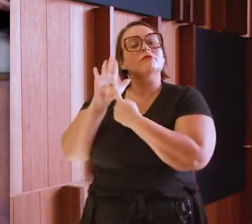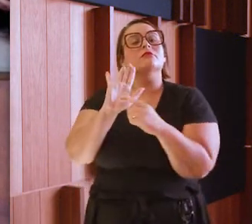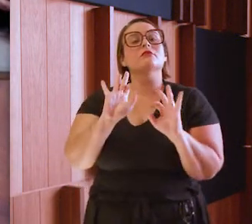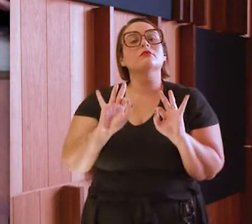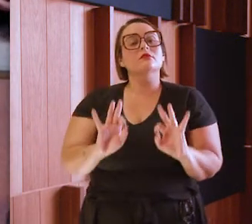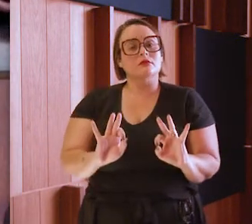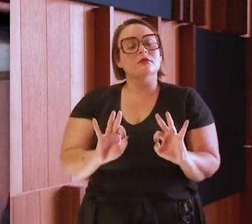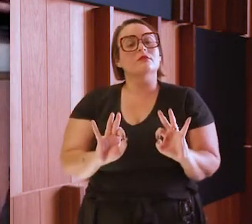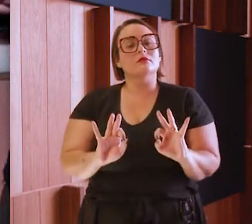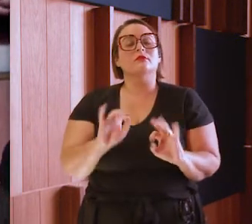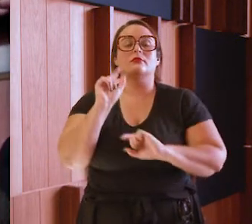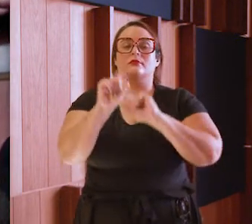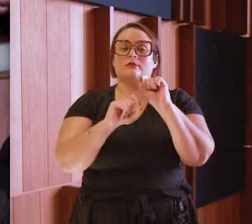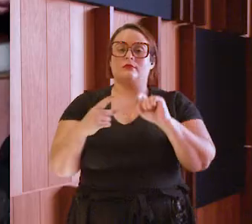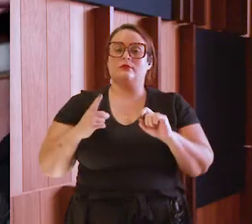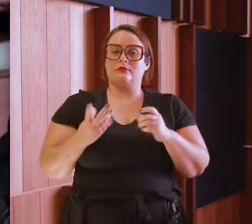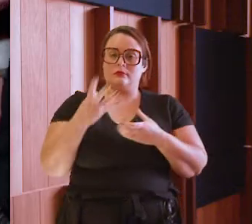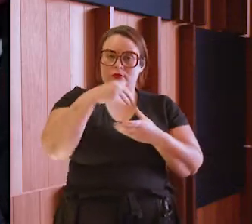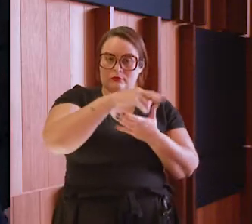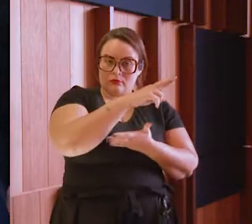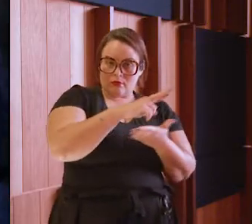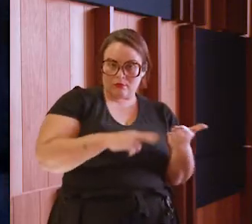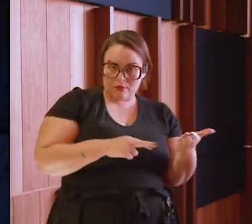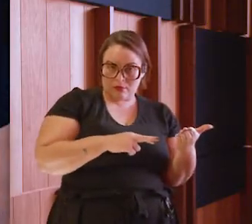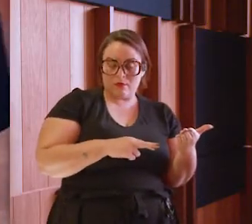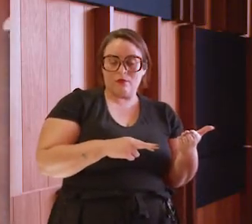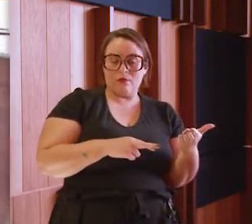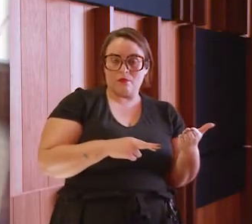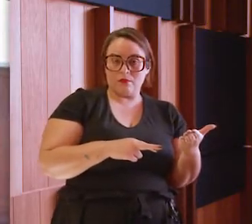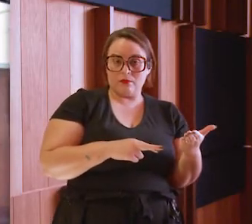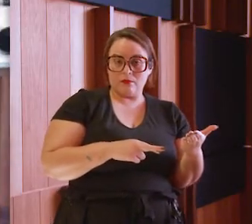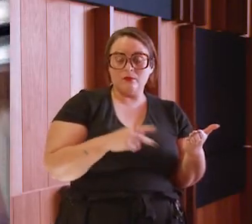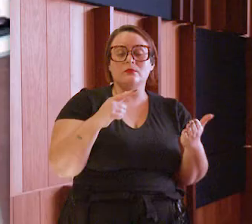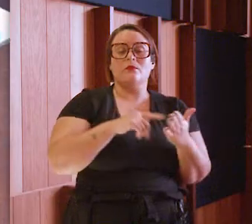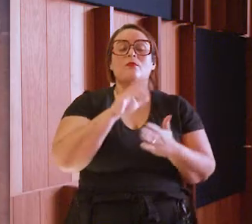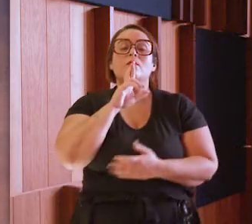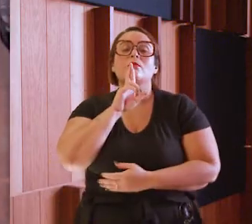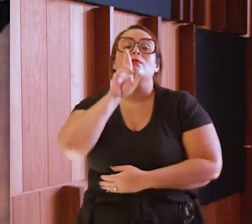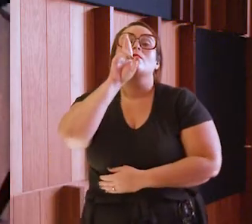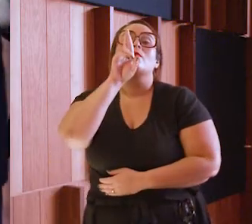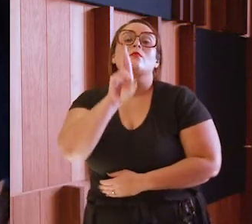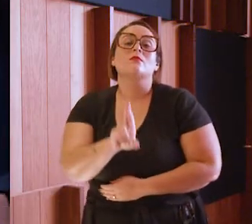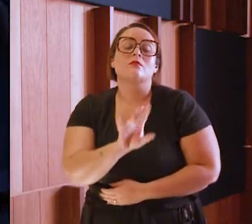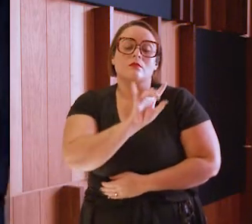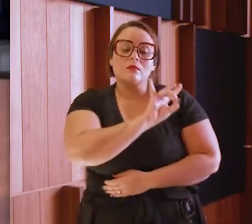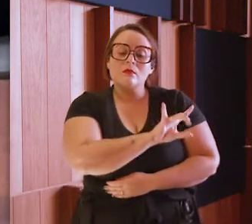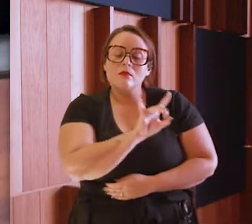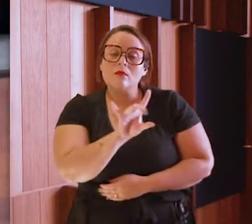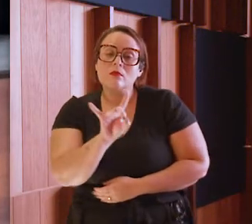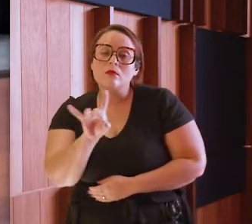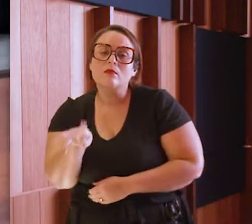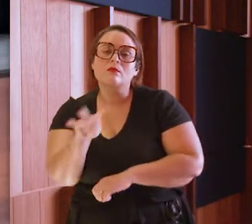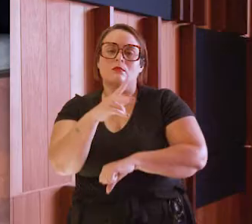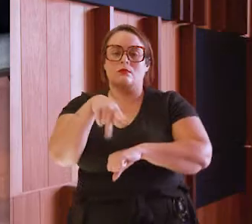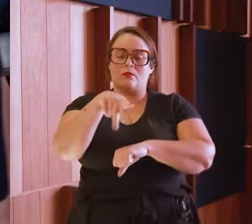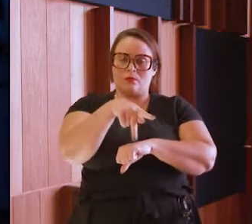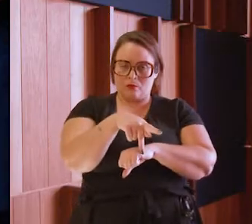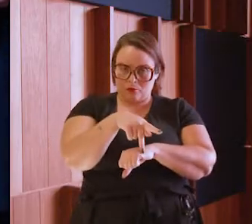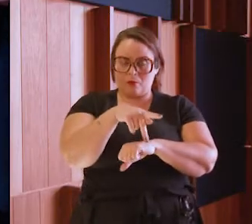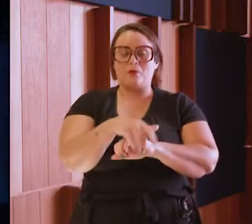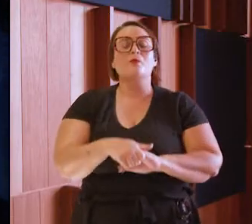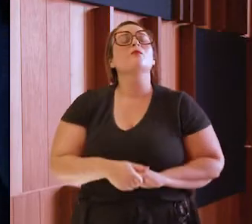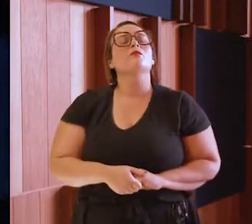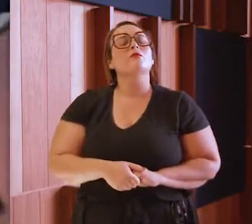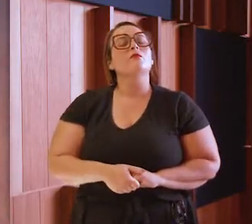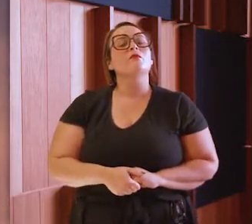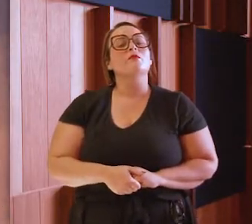the year of the country-by-country report. So if you do a country-by-country report, and you make post-period